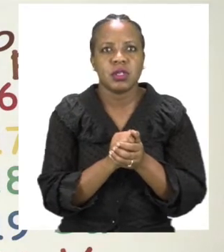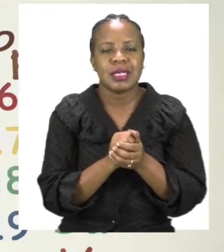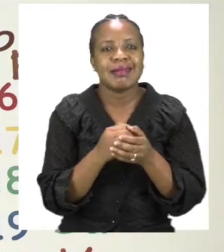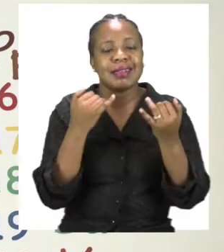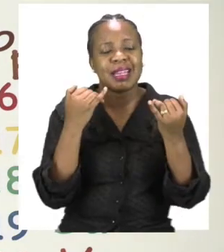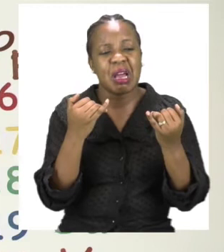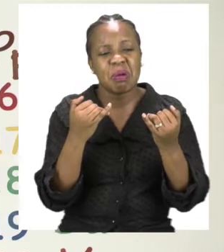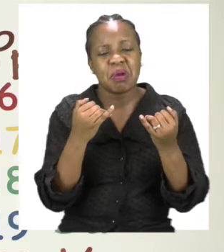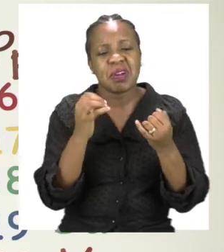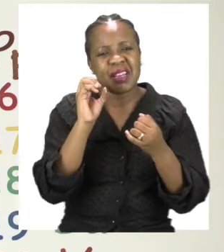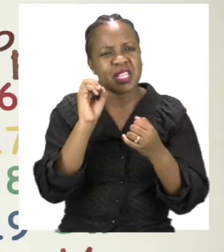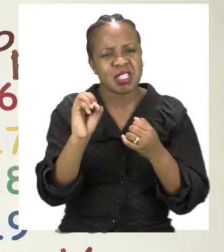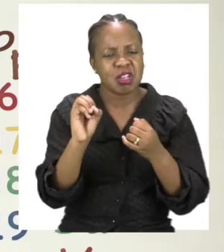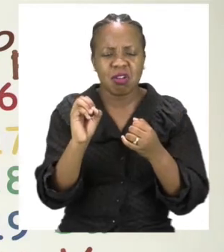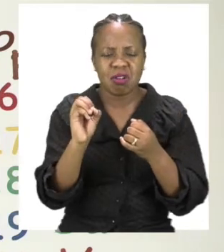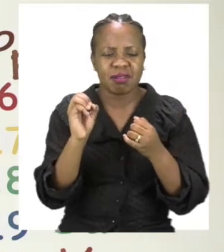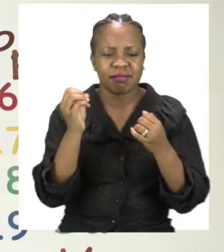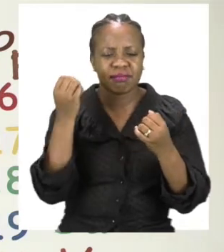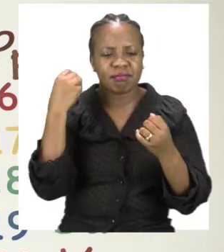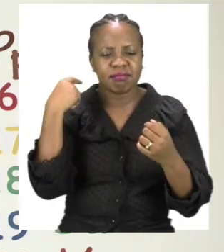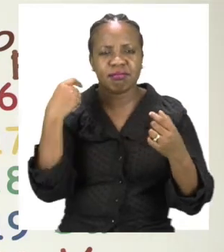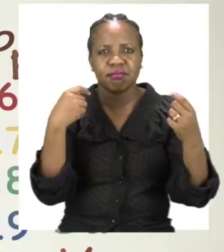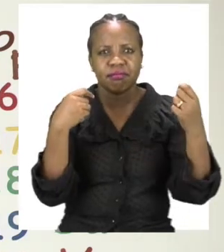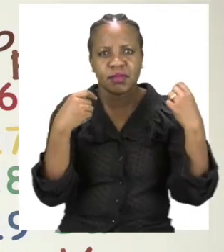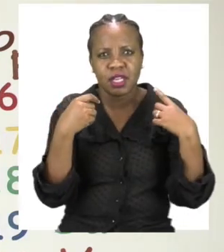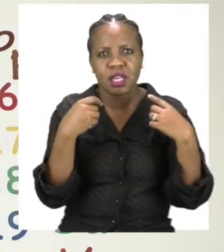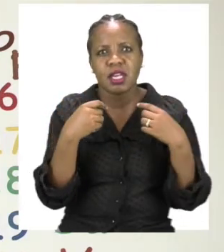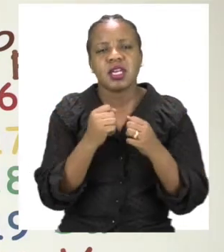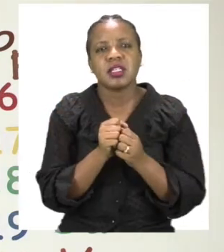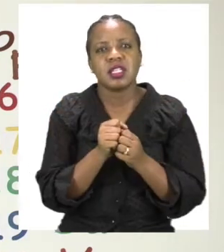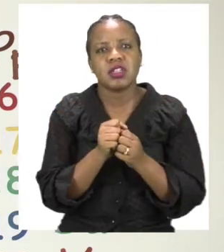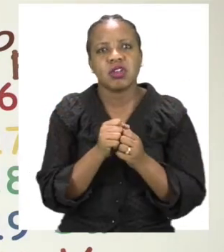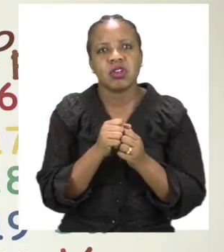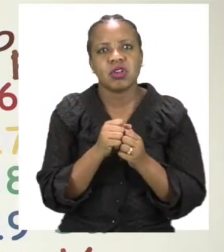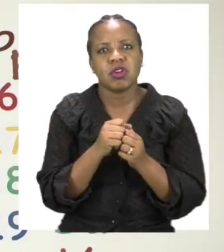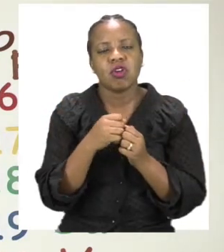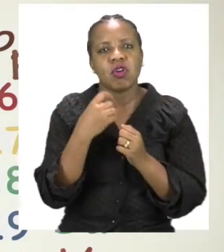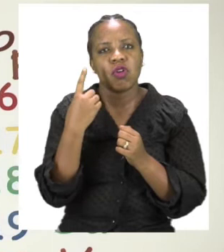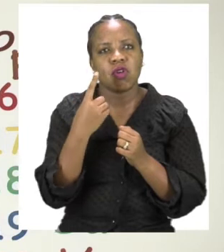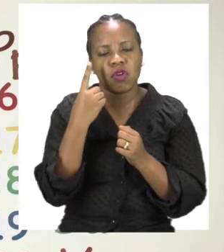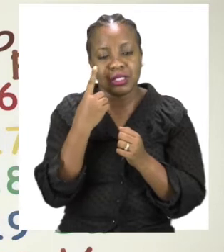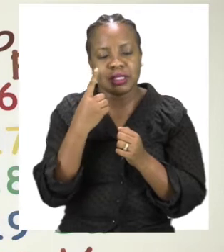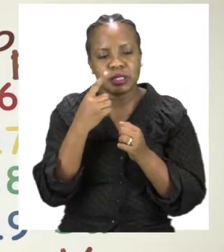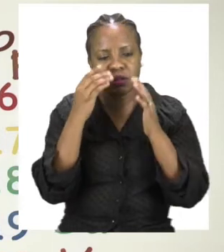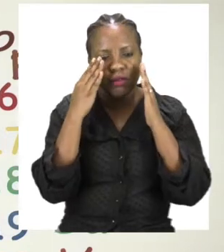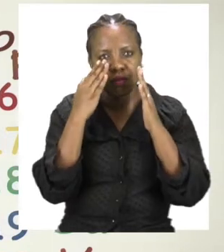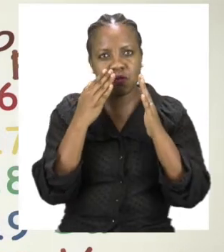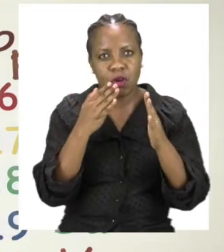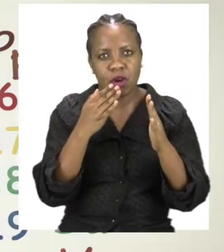now and instead focus on the 3 and